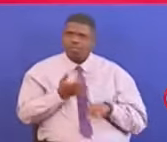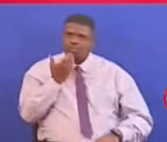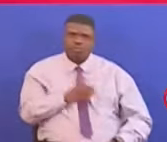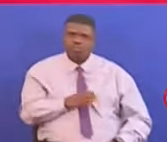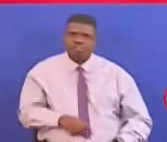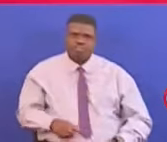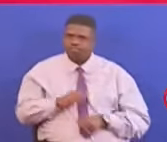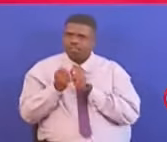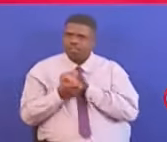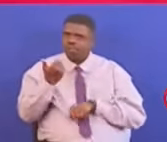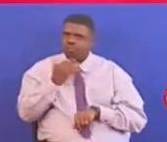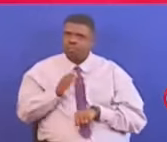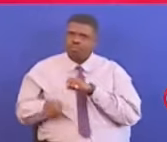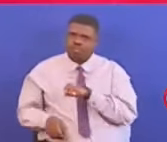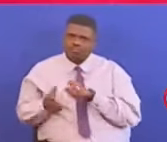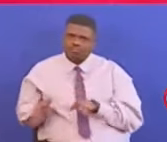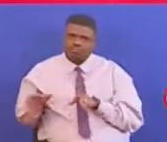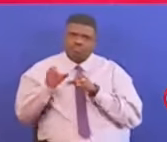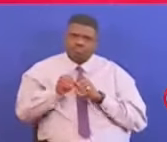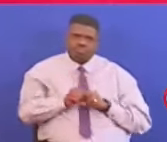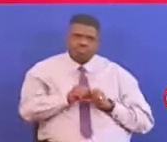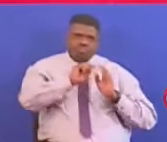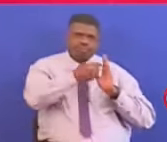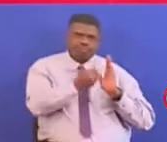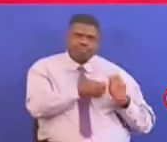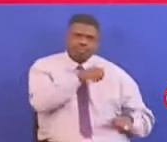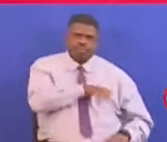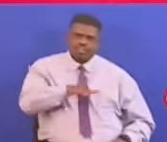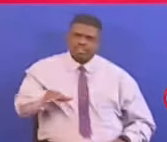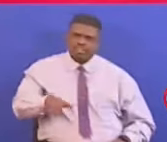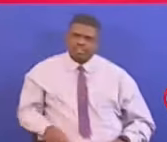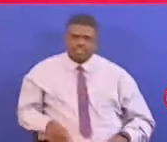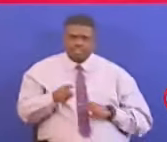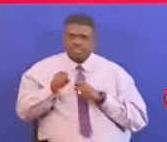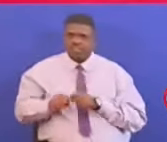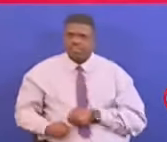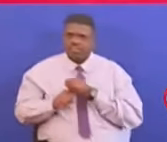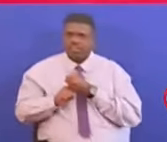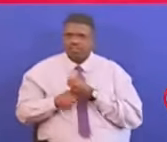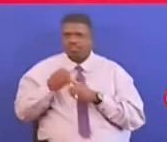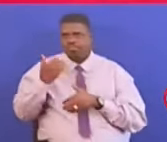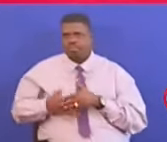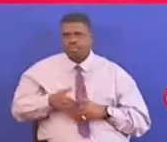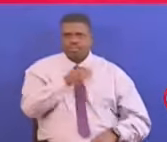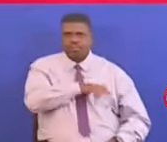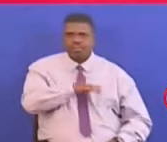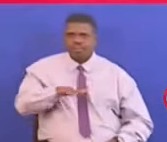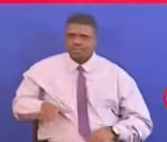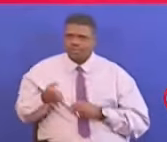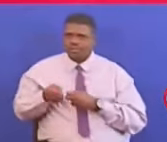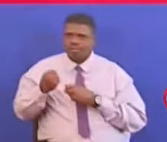Reforms are very important. That is, we have harmonized regulatory environment that is actually supporting the business environment that we are going to